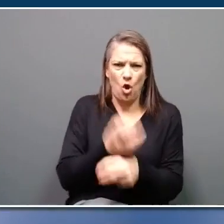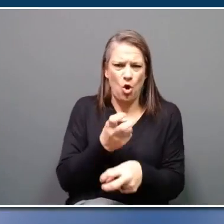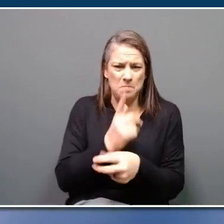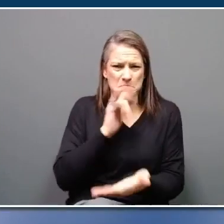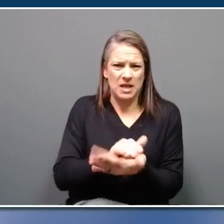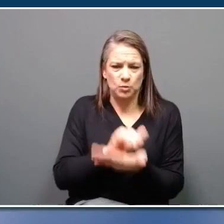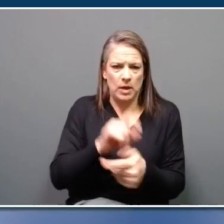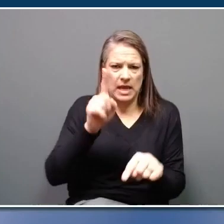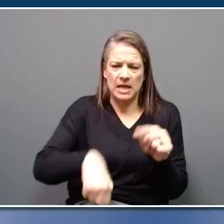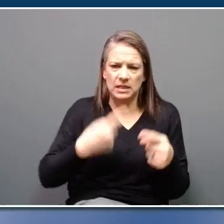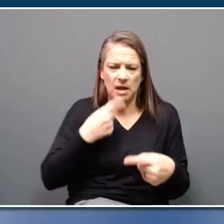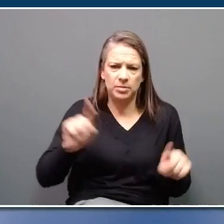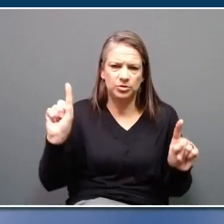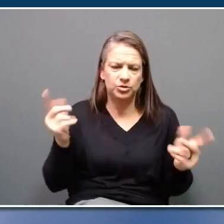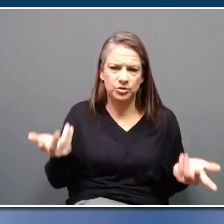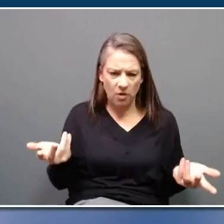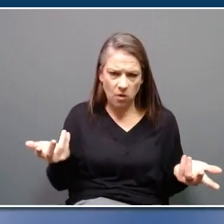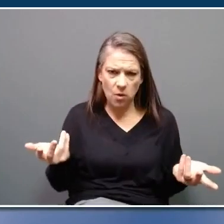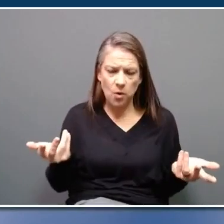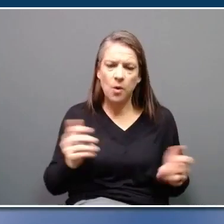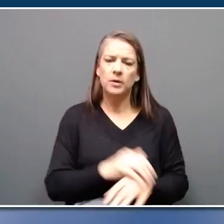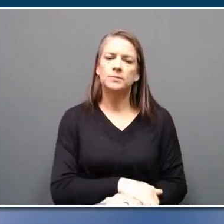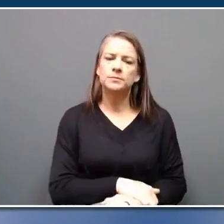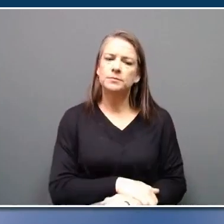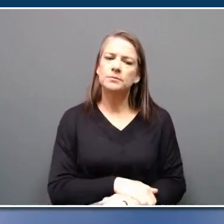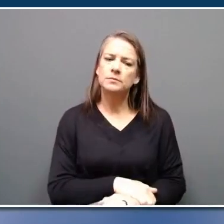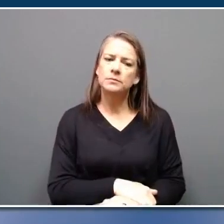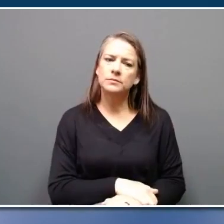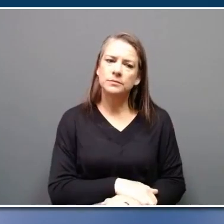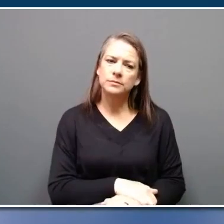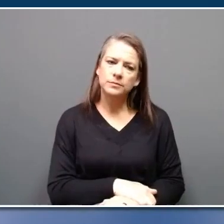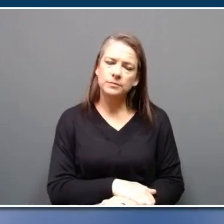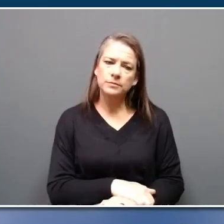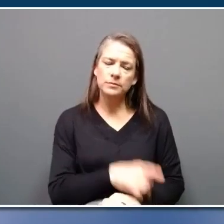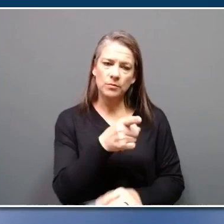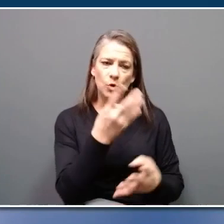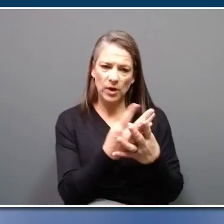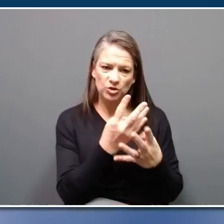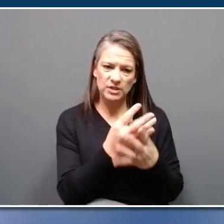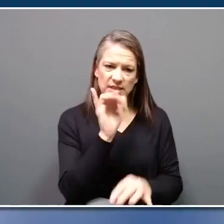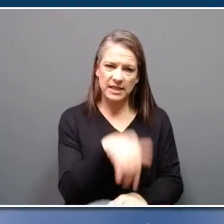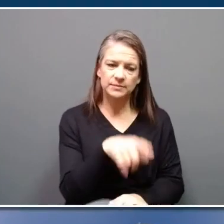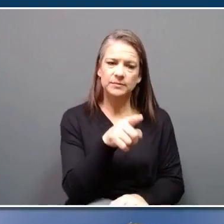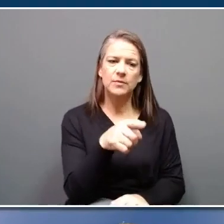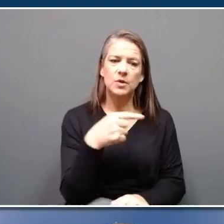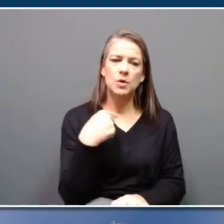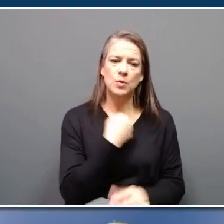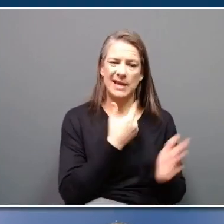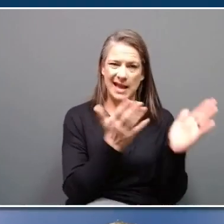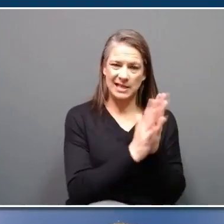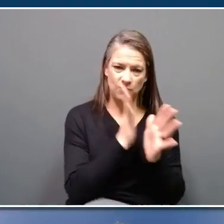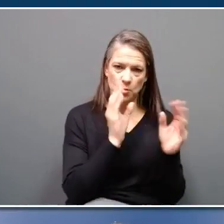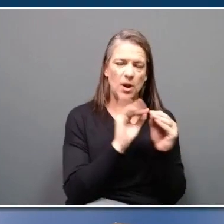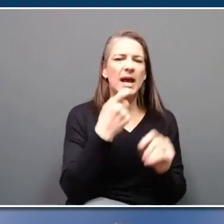out what you've asked to do. A couple of things in corrections. They start here. We asked for more addiction